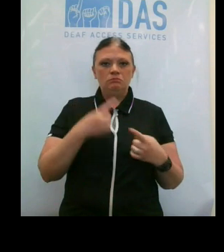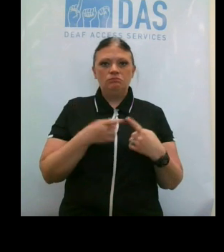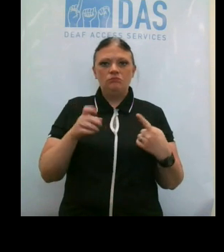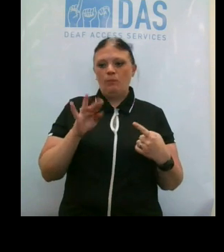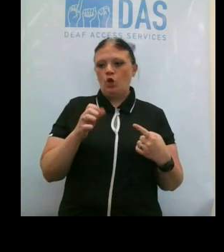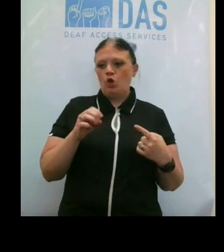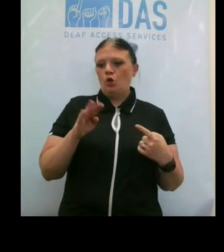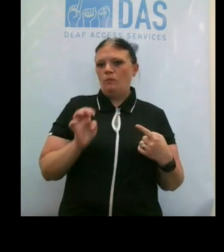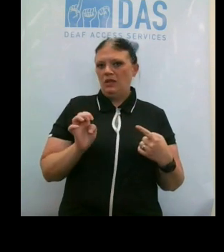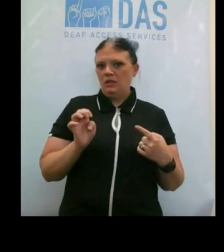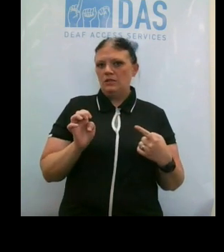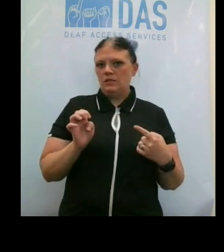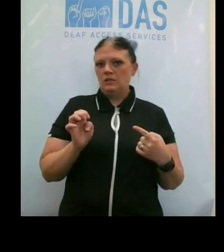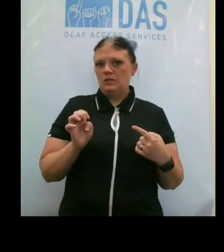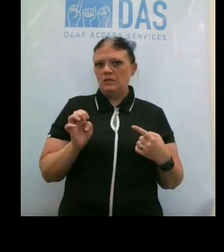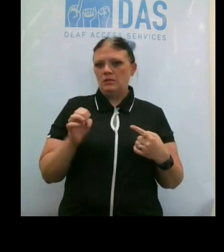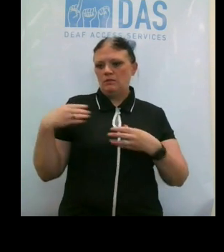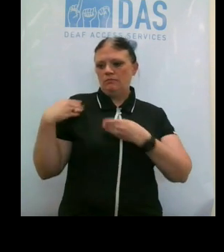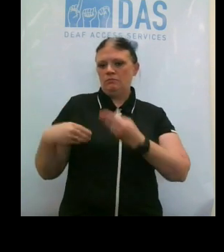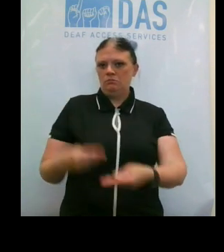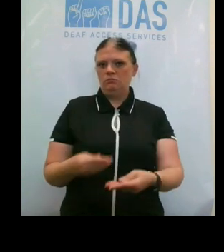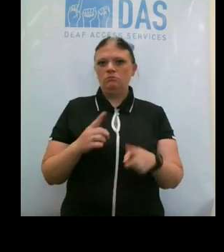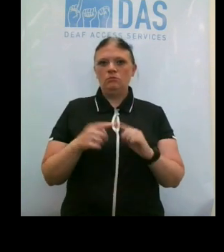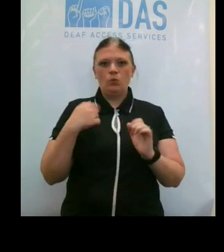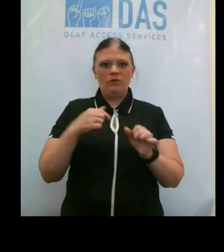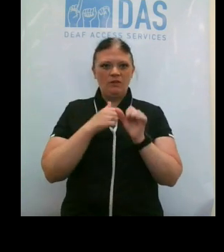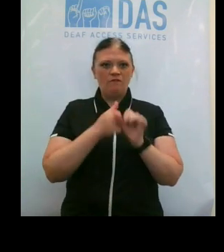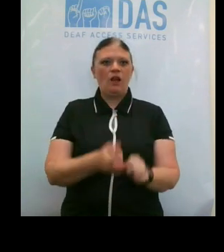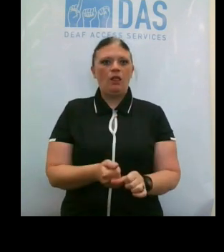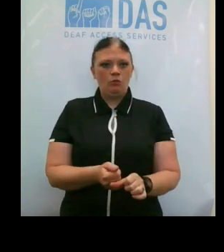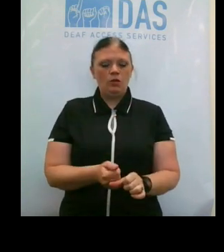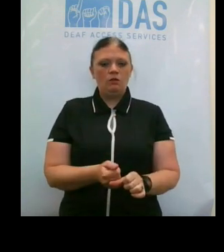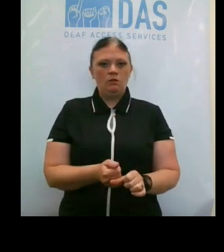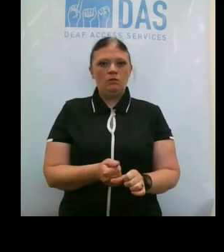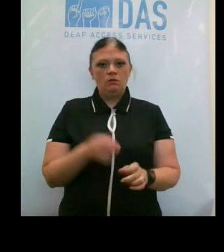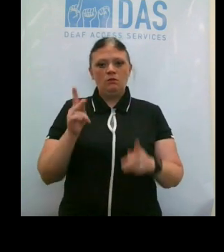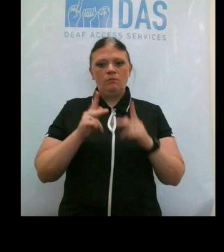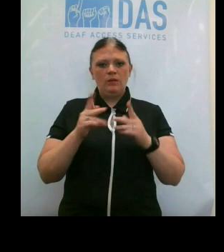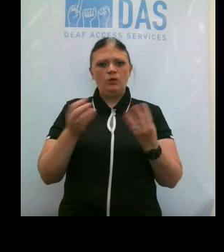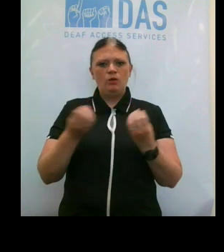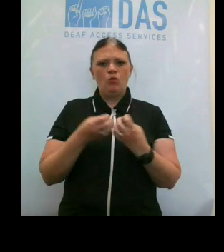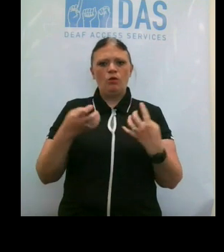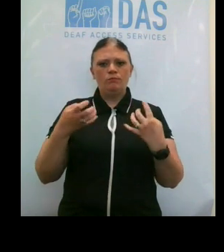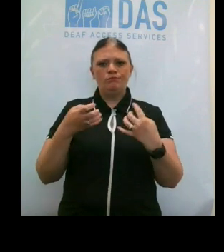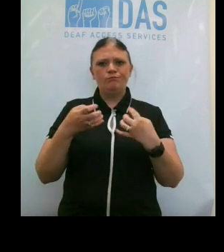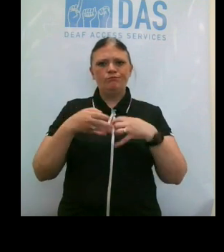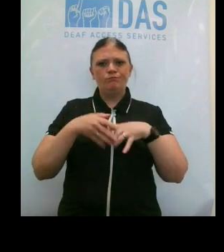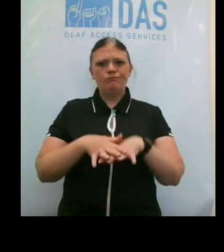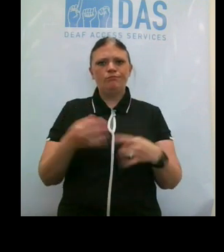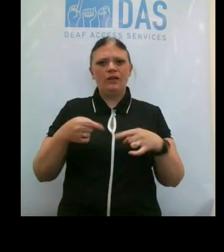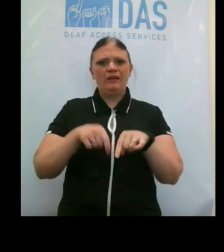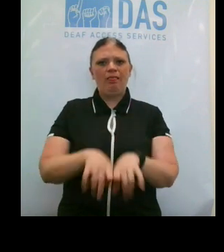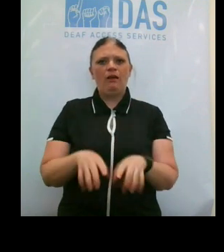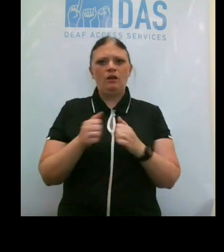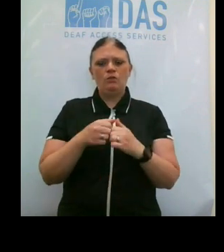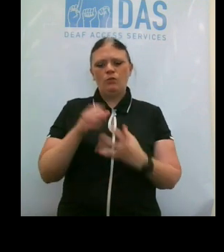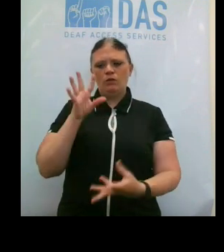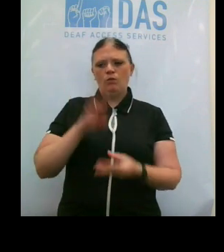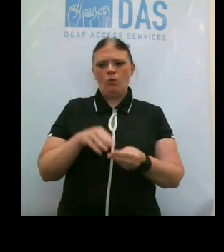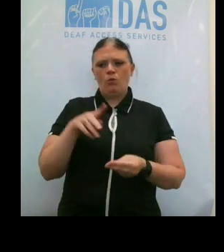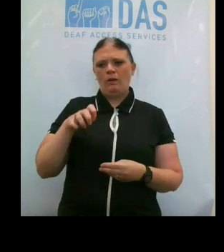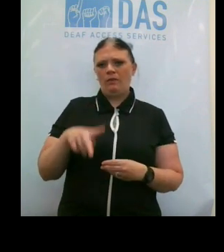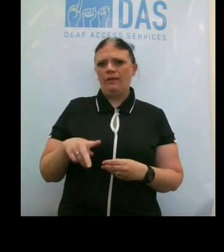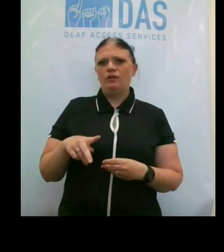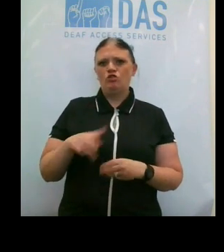we are keeping track of this, but as has been indicated, things are starting to fall more in line with what the population totals normally would be for